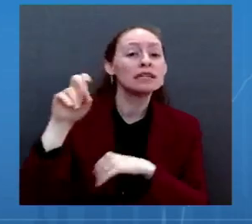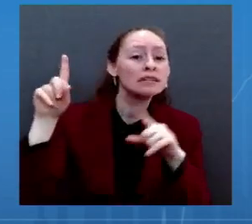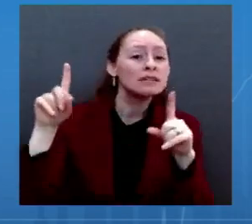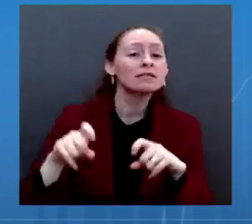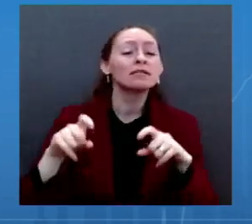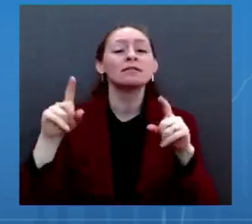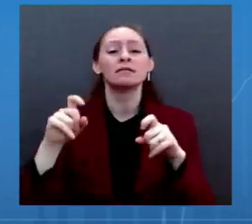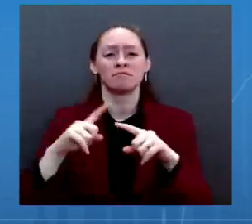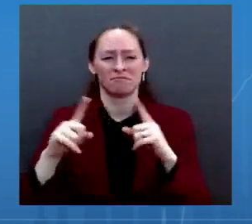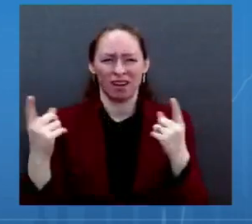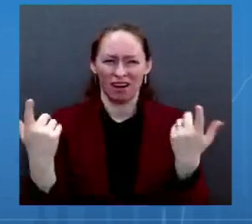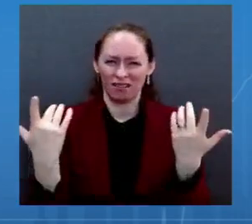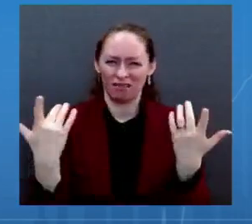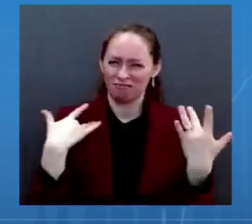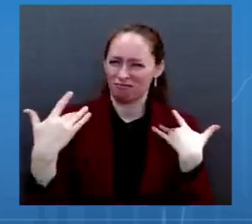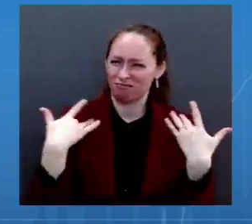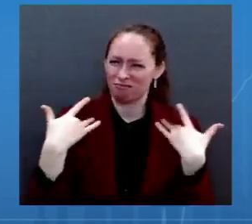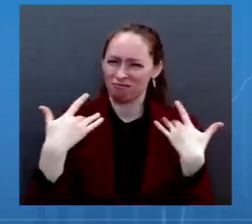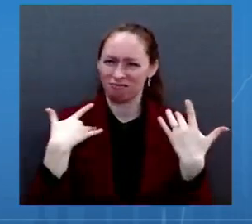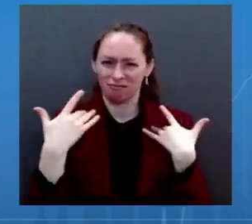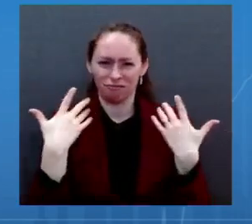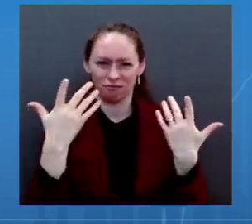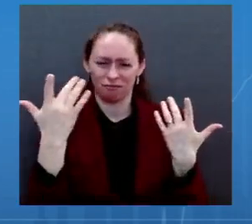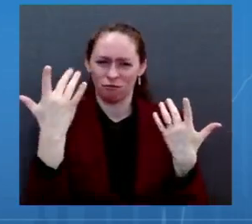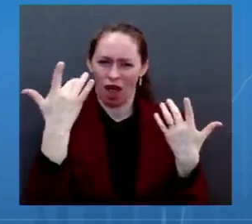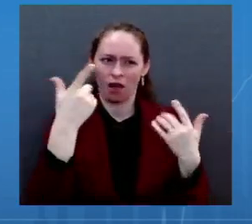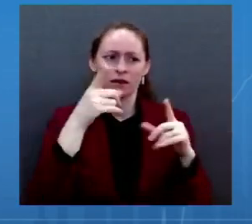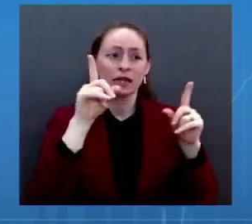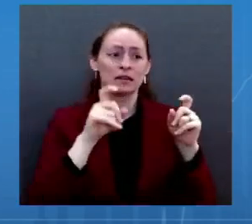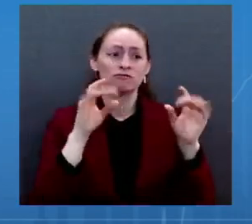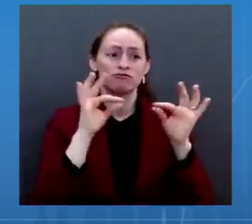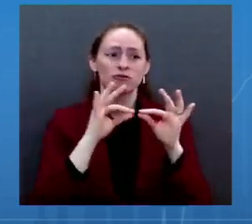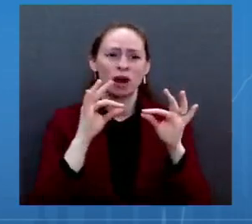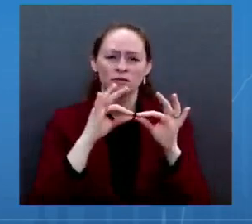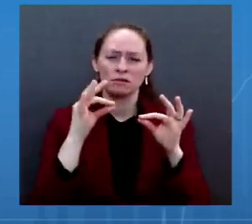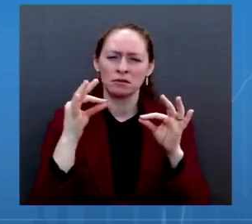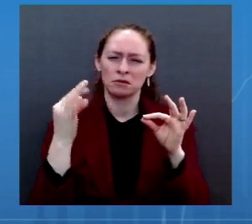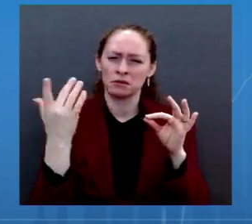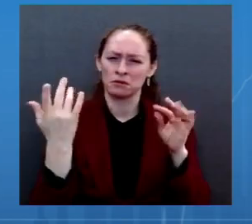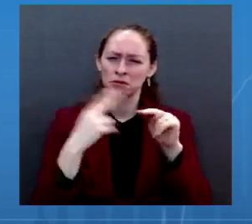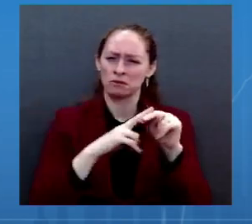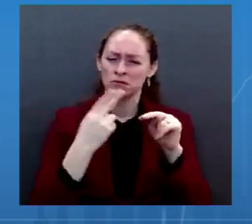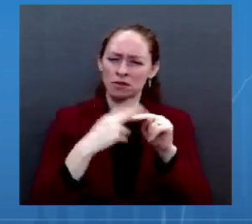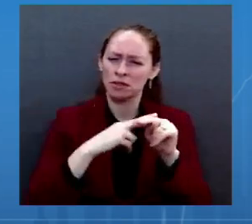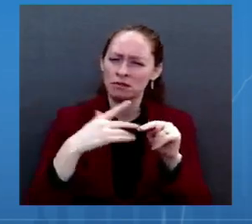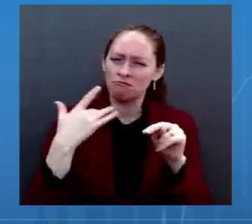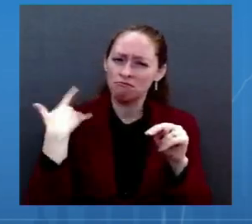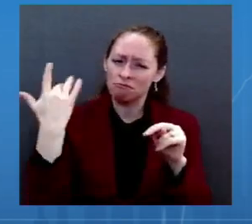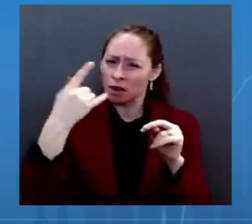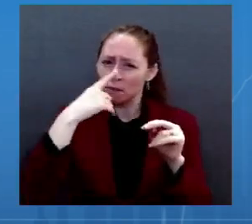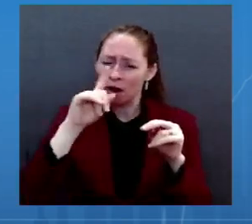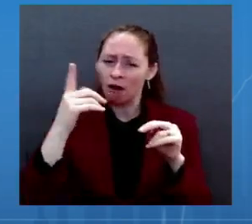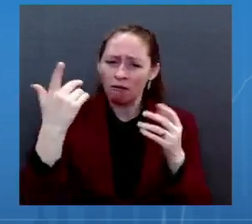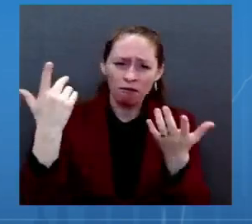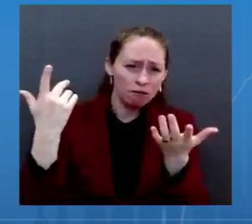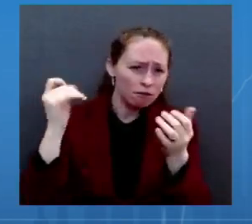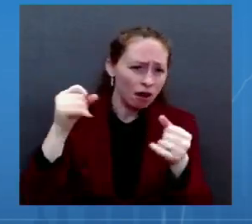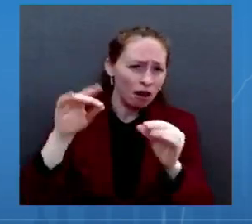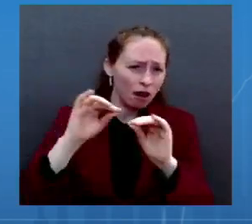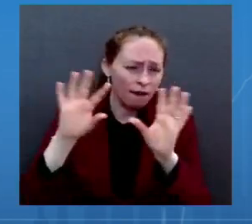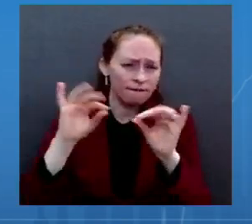when the insurers start to reimburse for the rapid tests, that we won't see the retail prices spike because insurance will cover